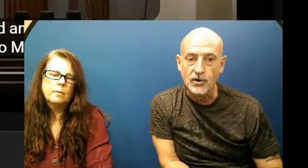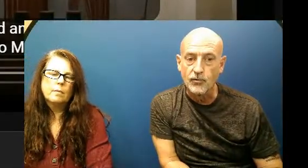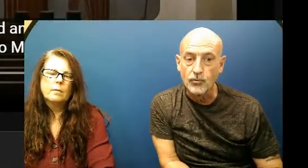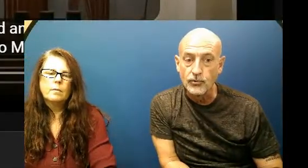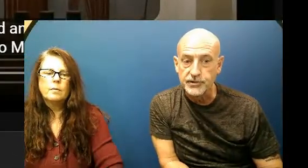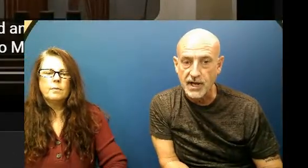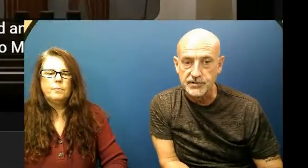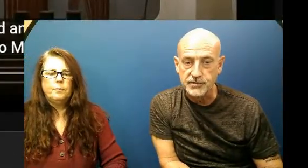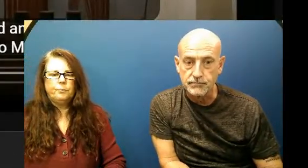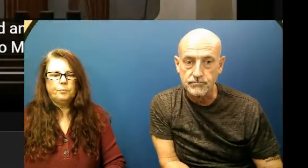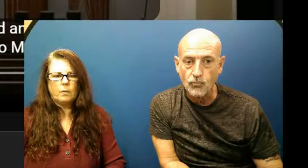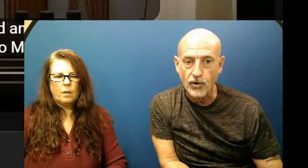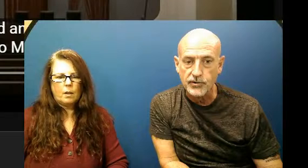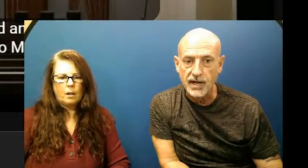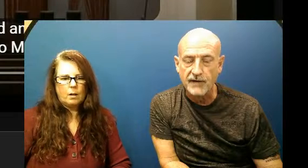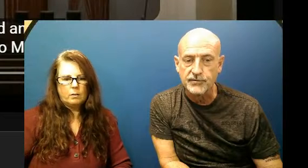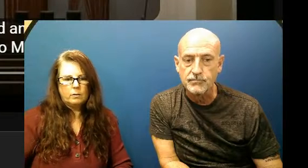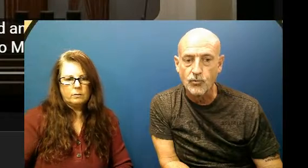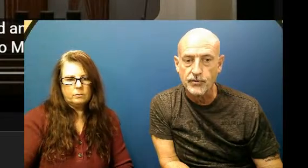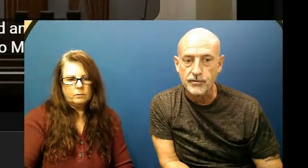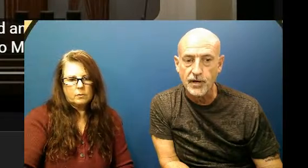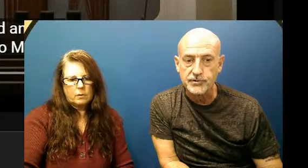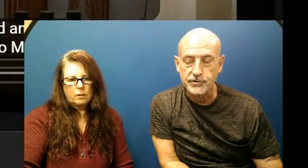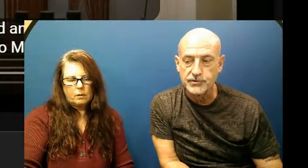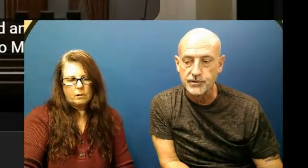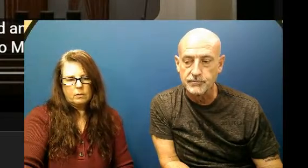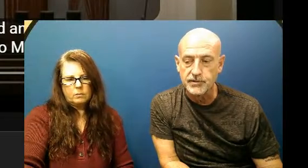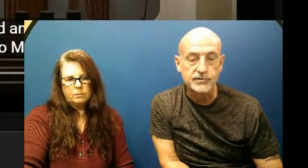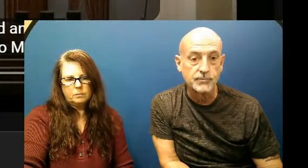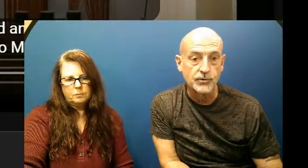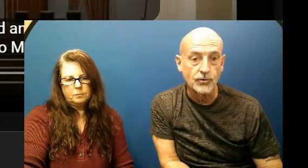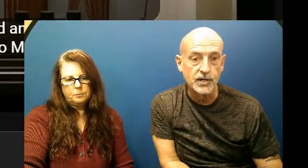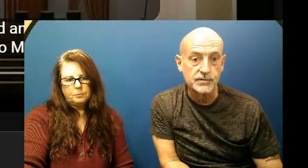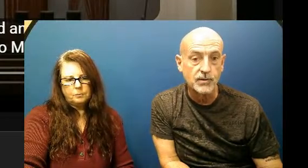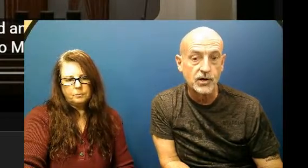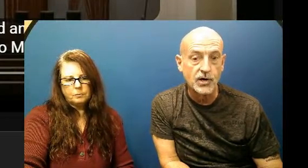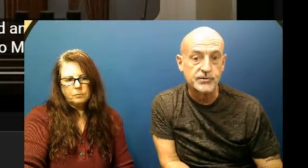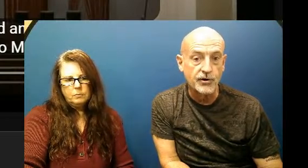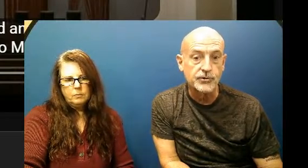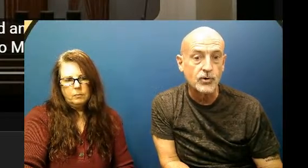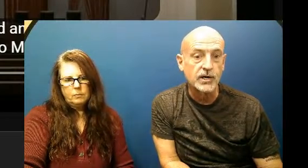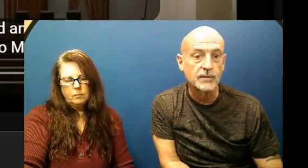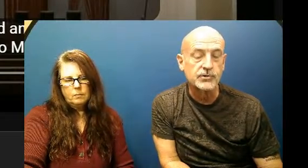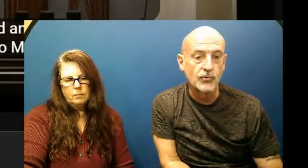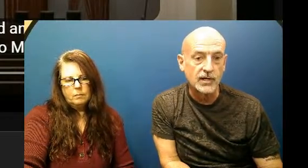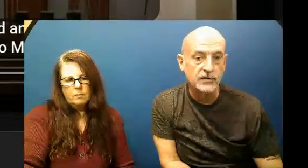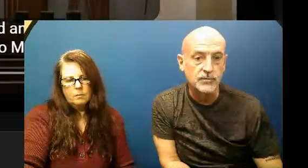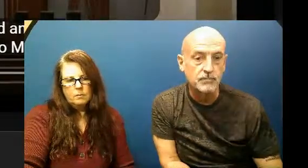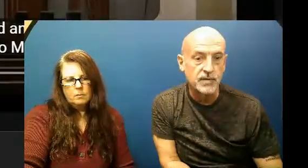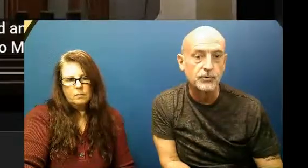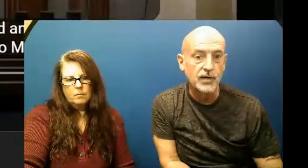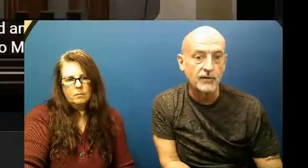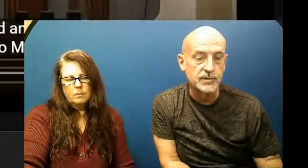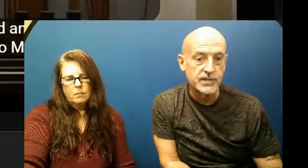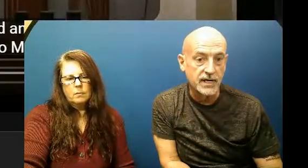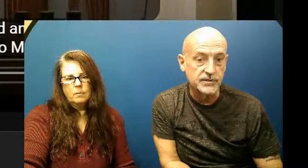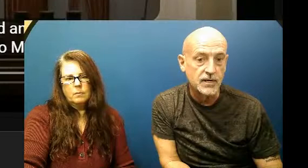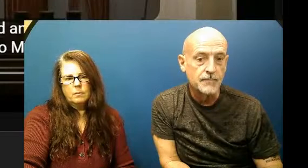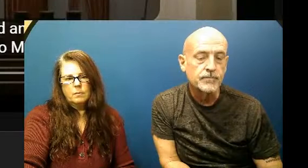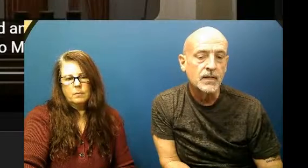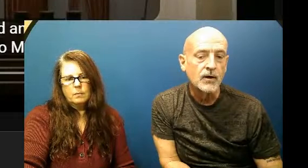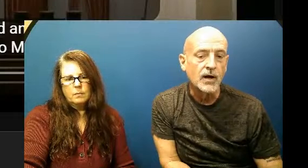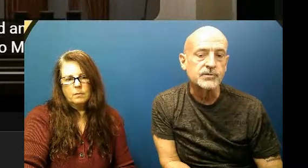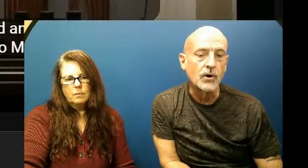government can overrule the states and where the Constitution gives them authority, is because their authority comes directly from the people, not from the